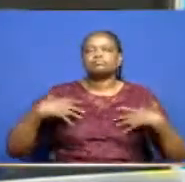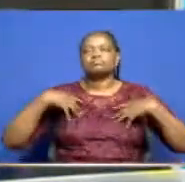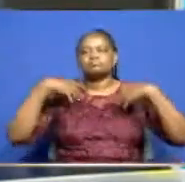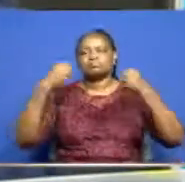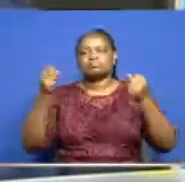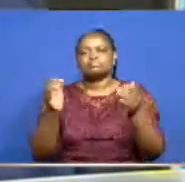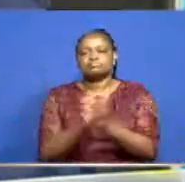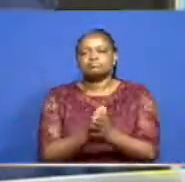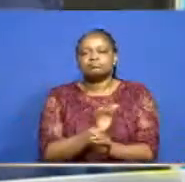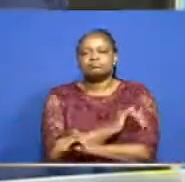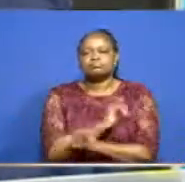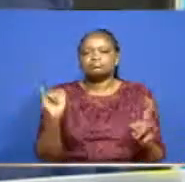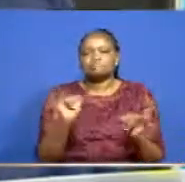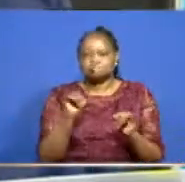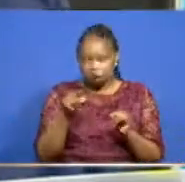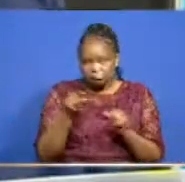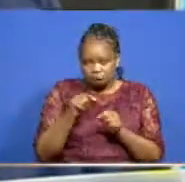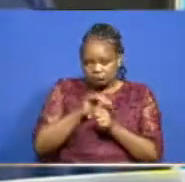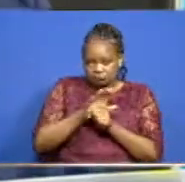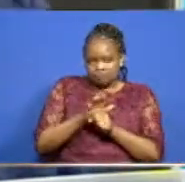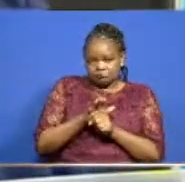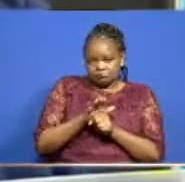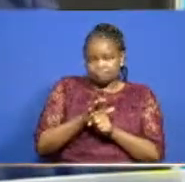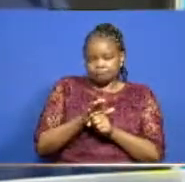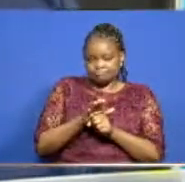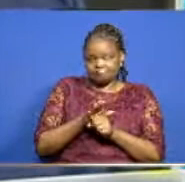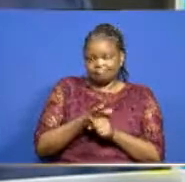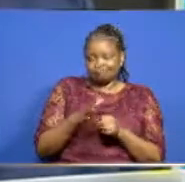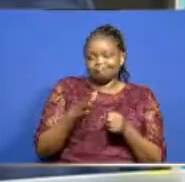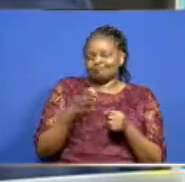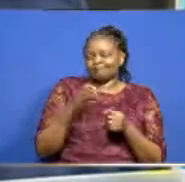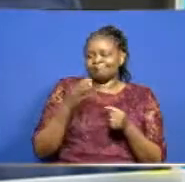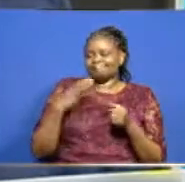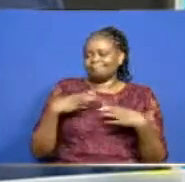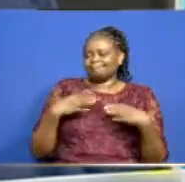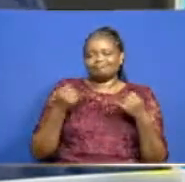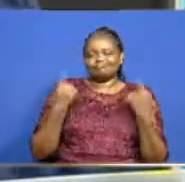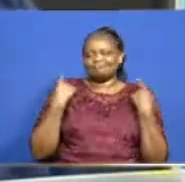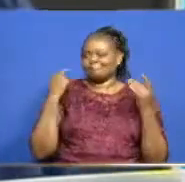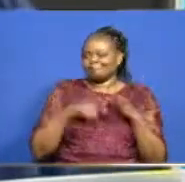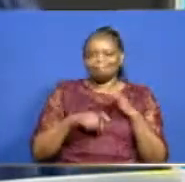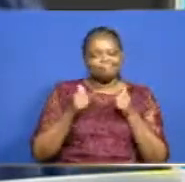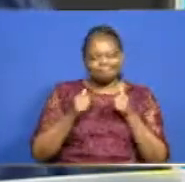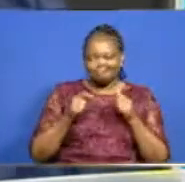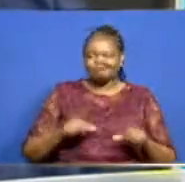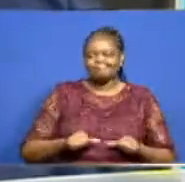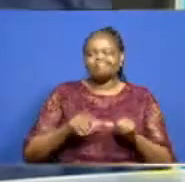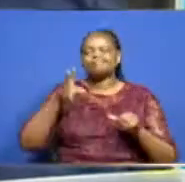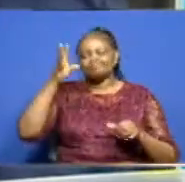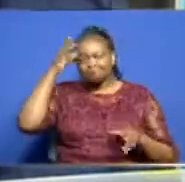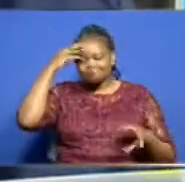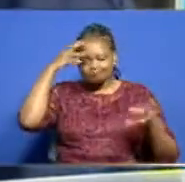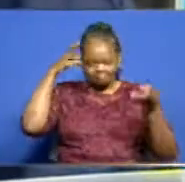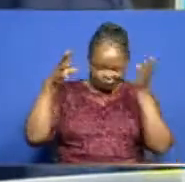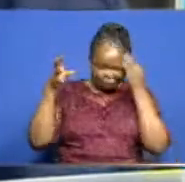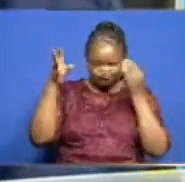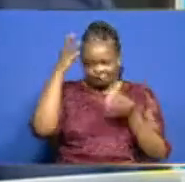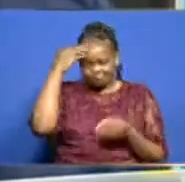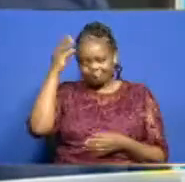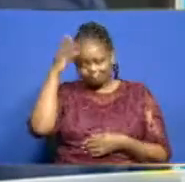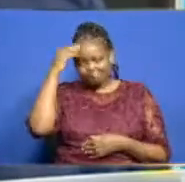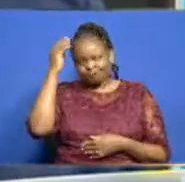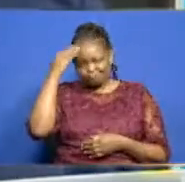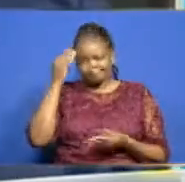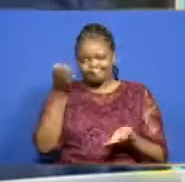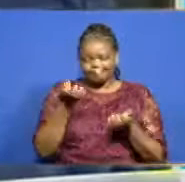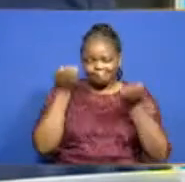that is still being studied. Many people are yet to really fully understand this particular pandemic. So a lot of awareness